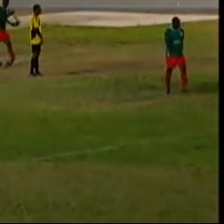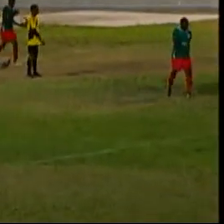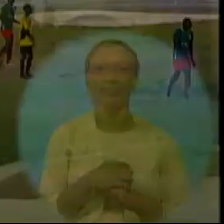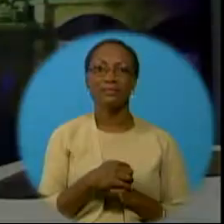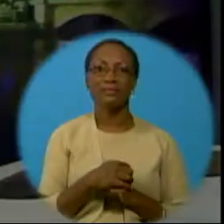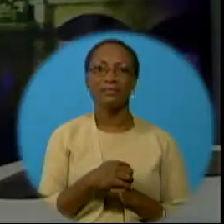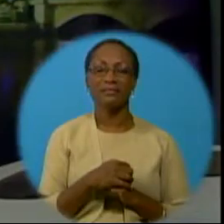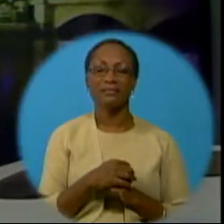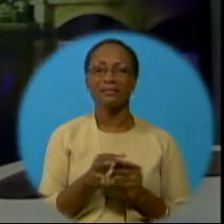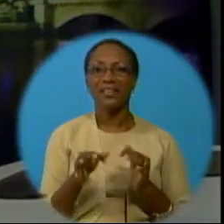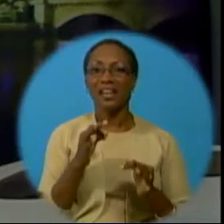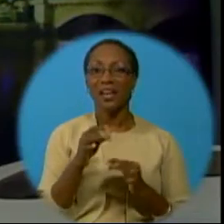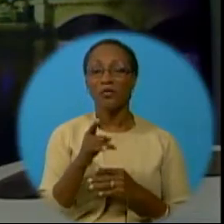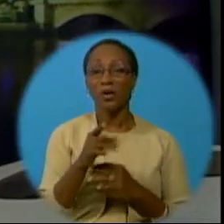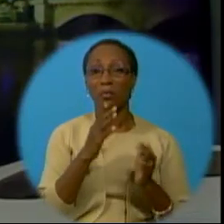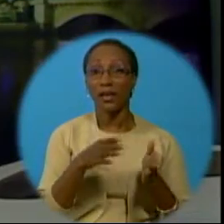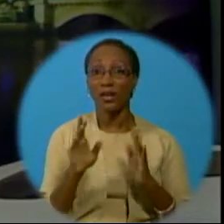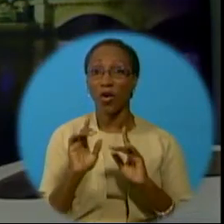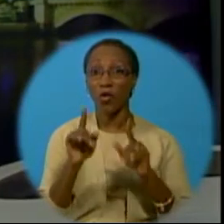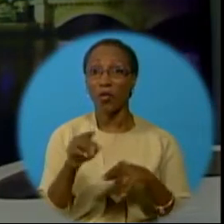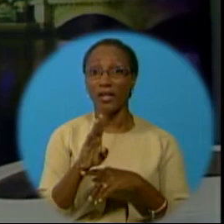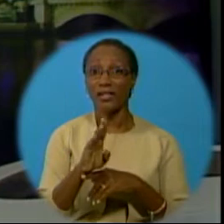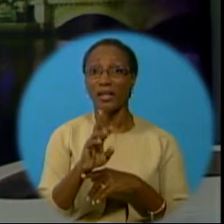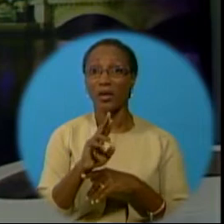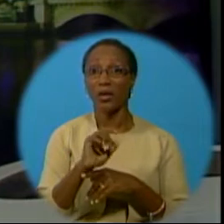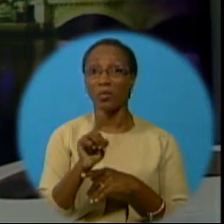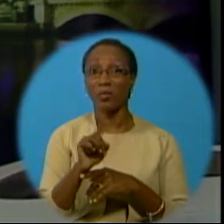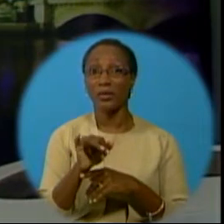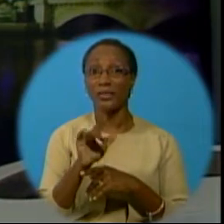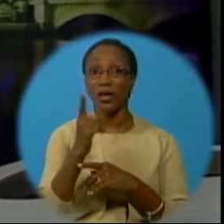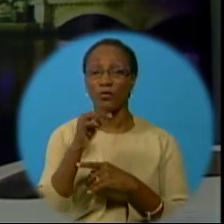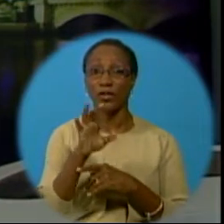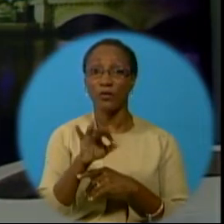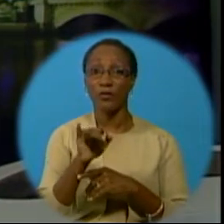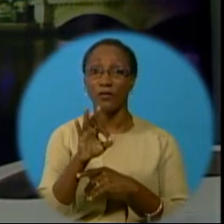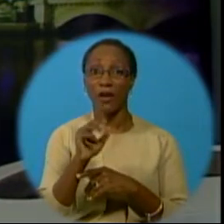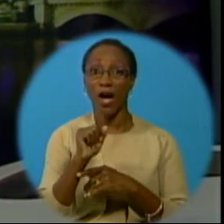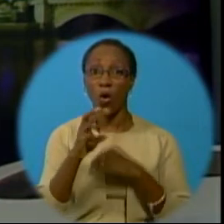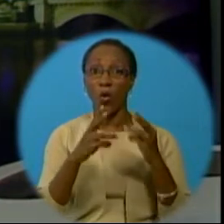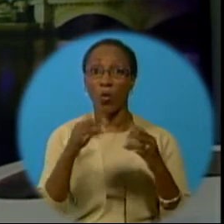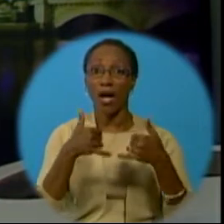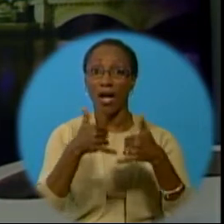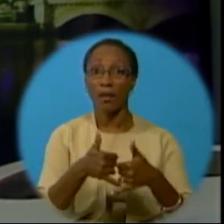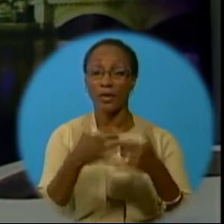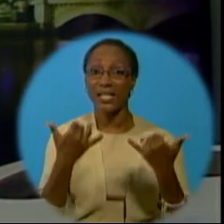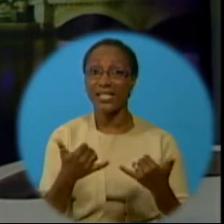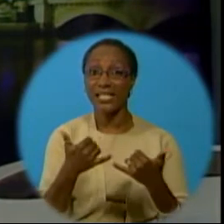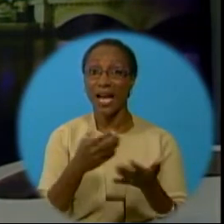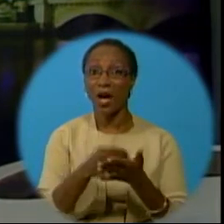Sports. Well, if you're planning on going to Brazil for the FIFA World Cup, you can now purchase your stadium tickets.